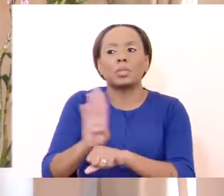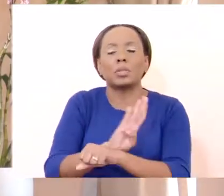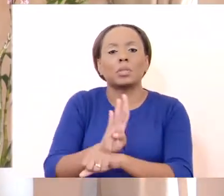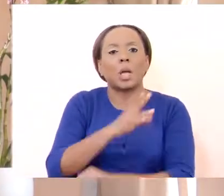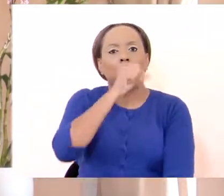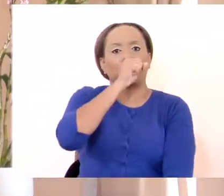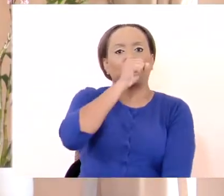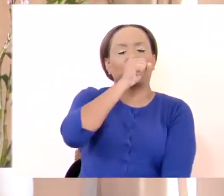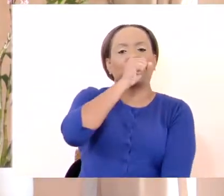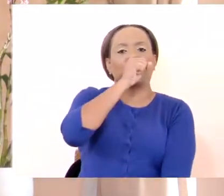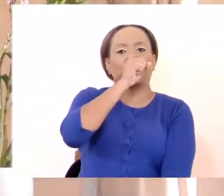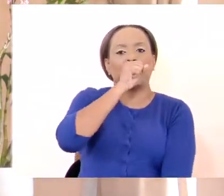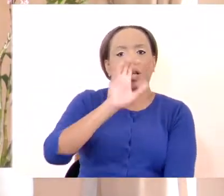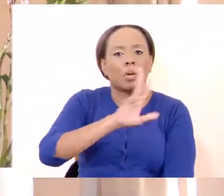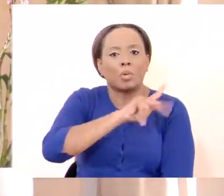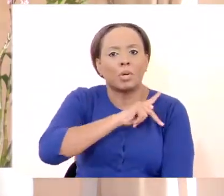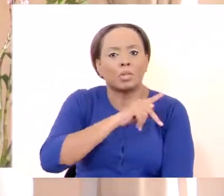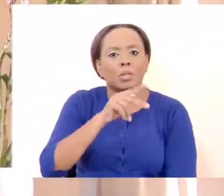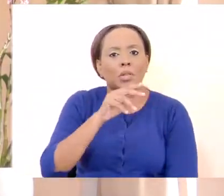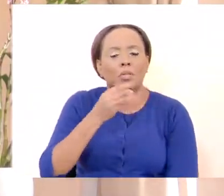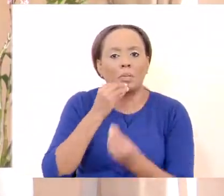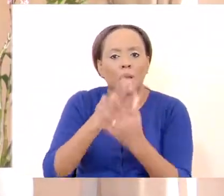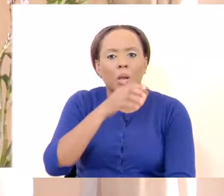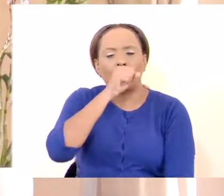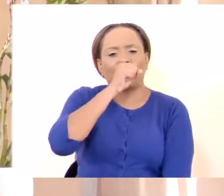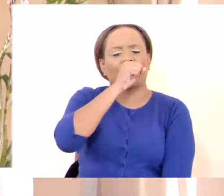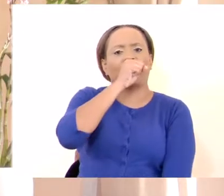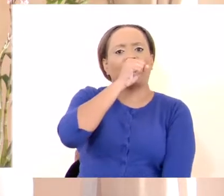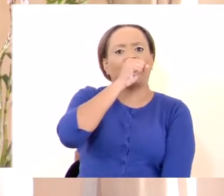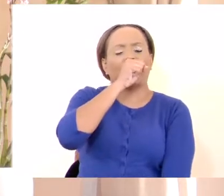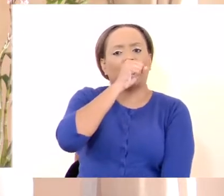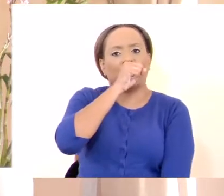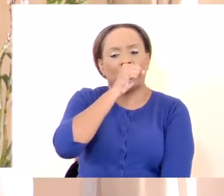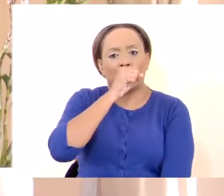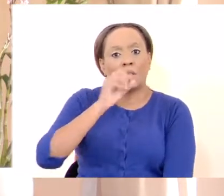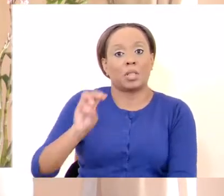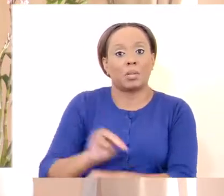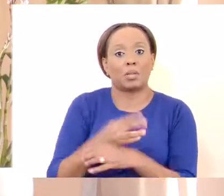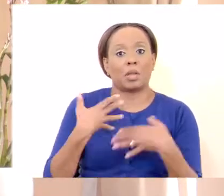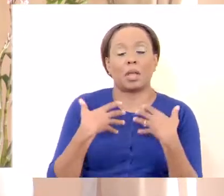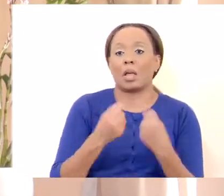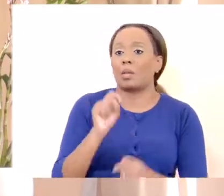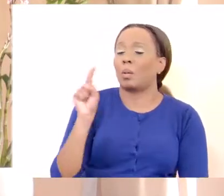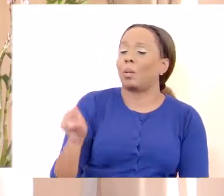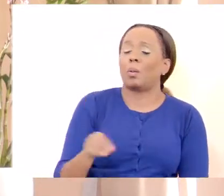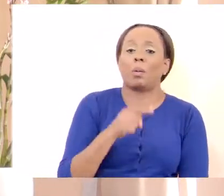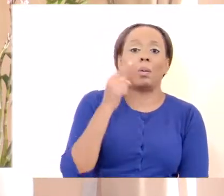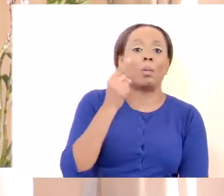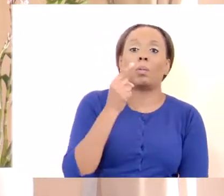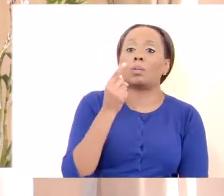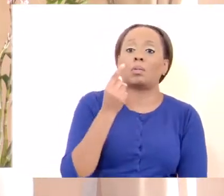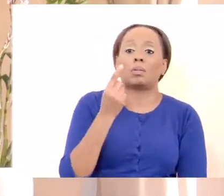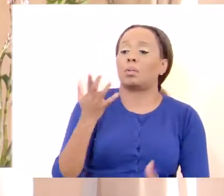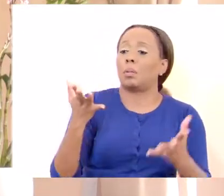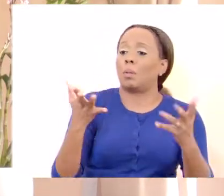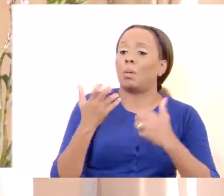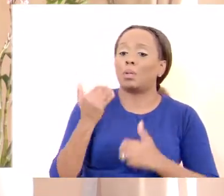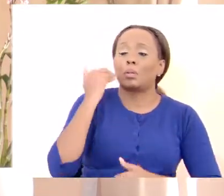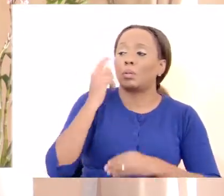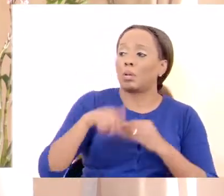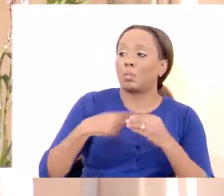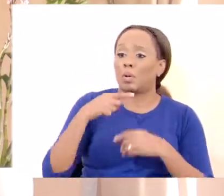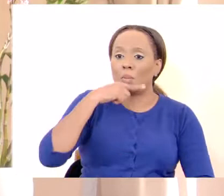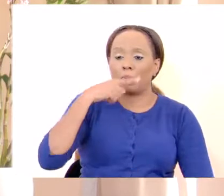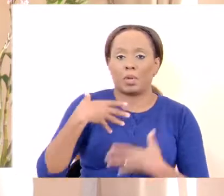and your business. The Ministry of Health and Wellness is only interested in public health interventions, not